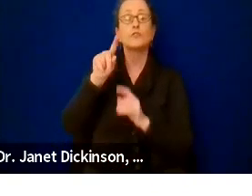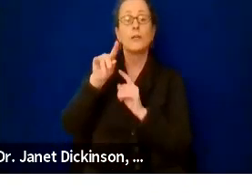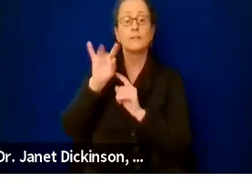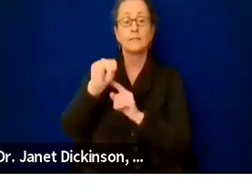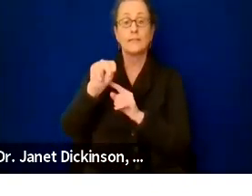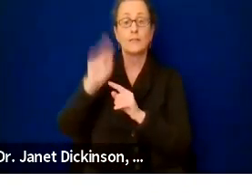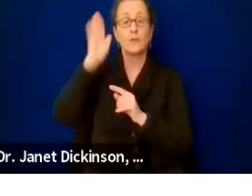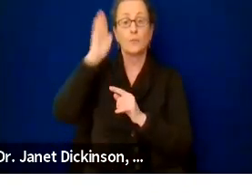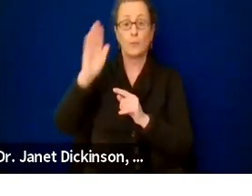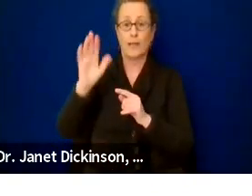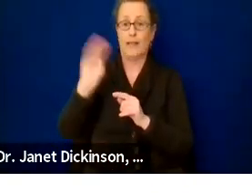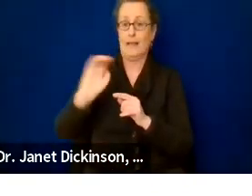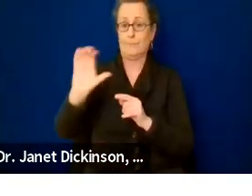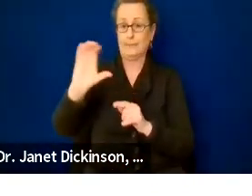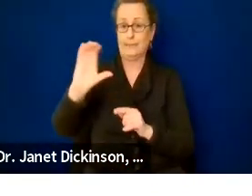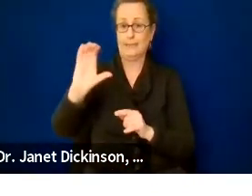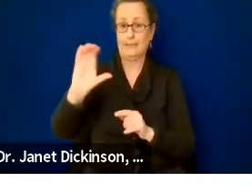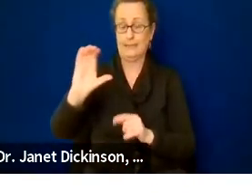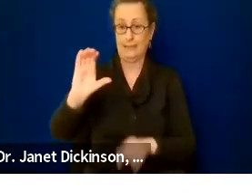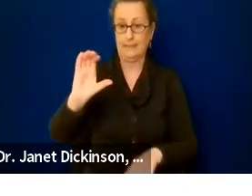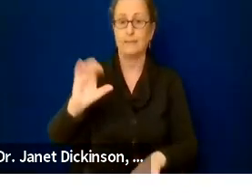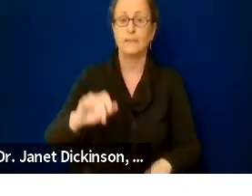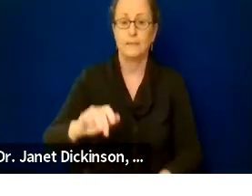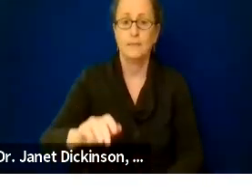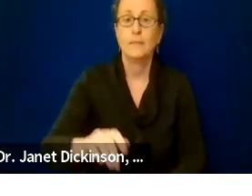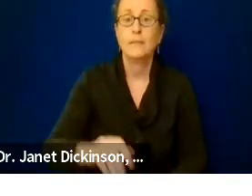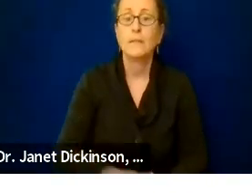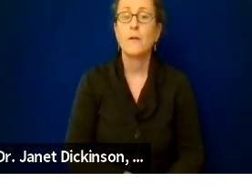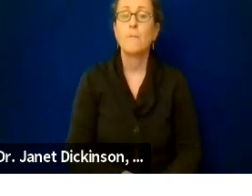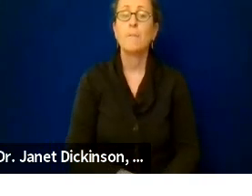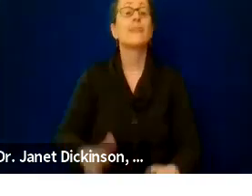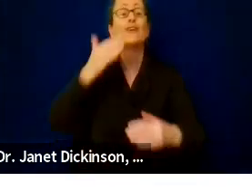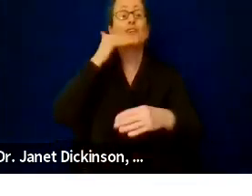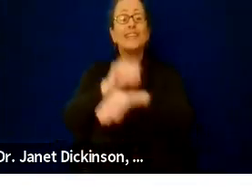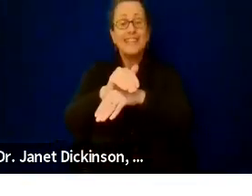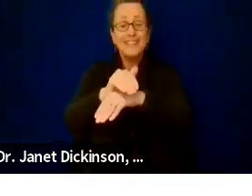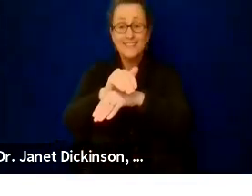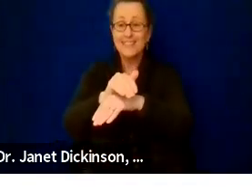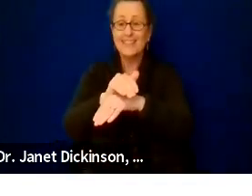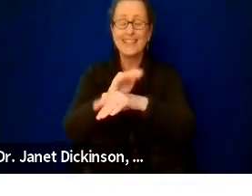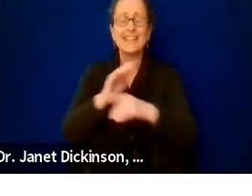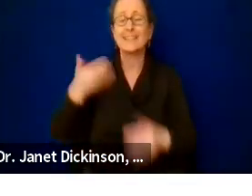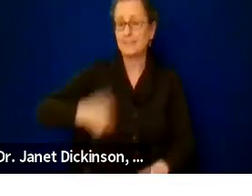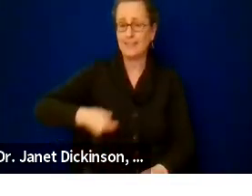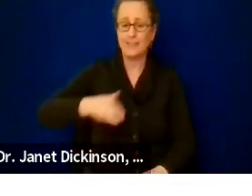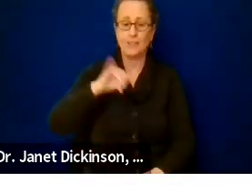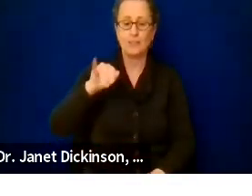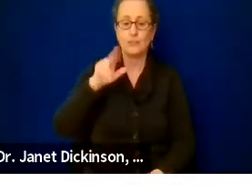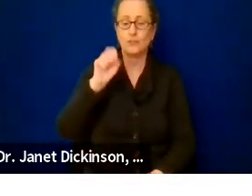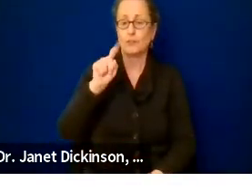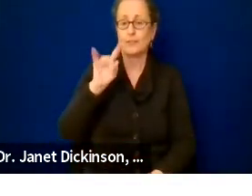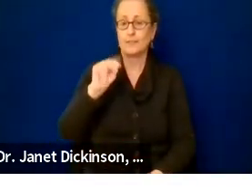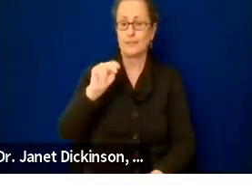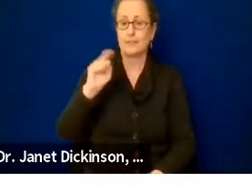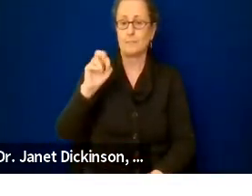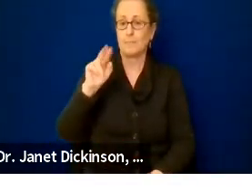So Justin, I'll turn it over to you. Sure. Good evening, everyone. Again, my name is Justin Martin. I'm the Senior Vice President